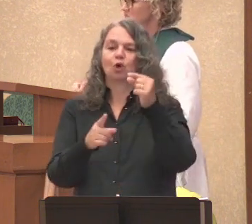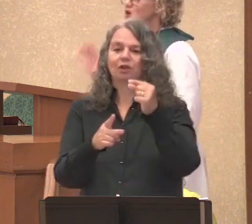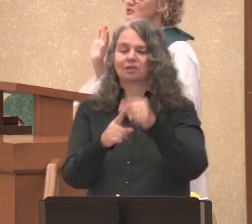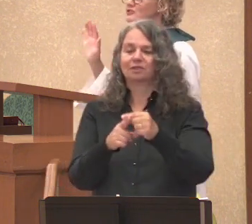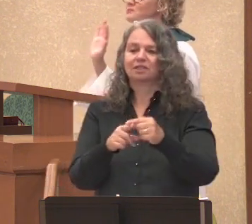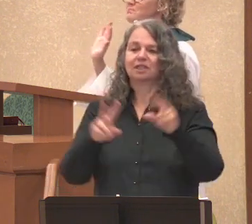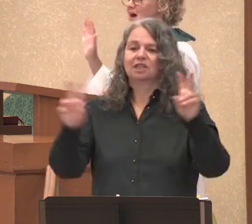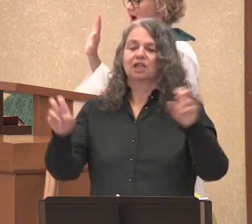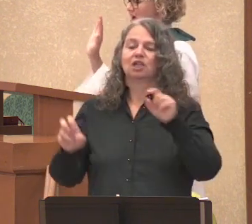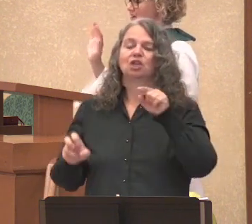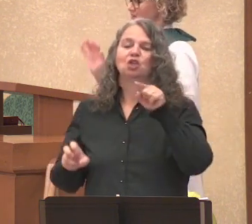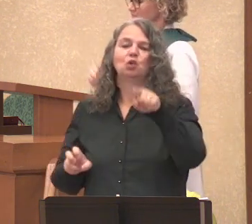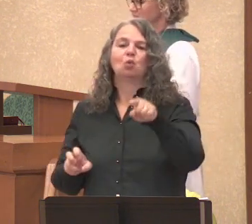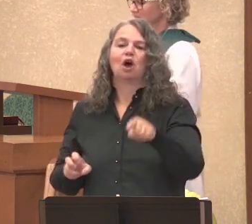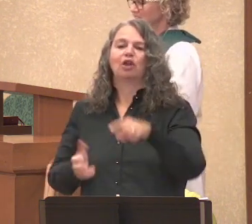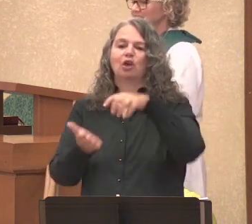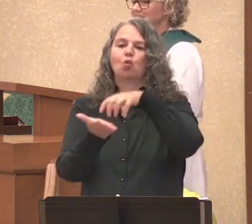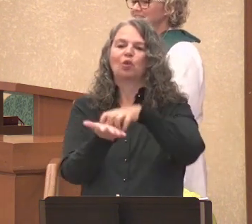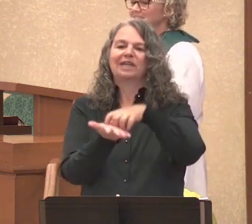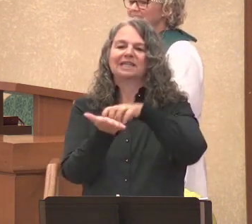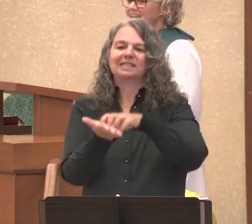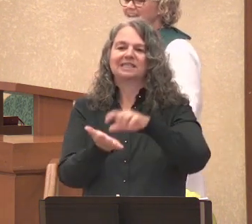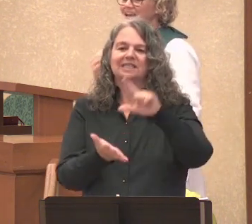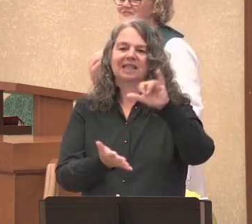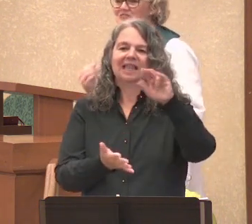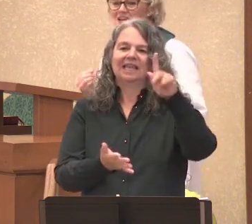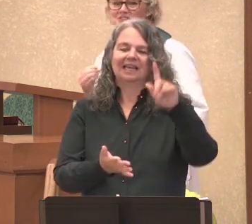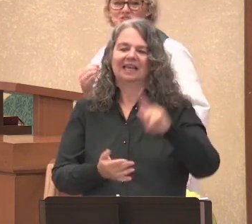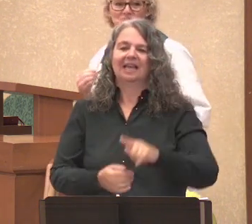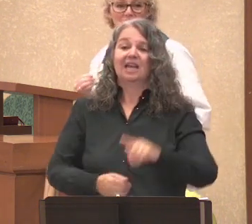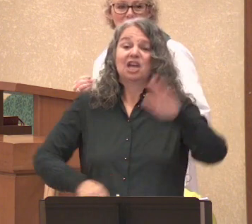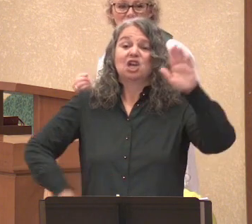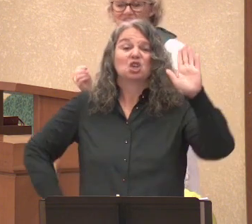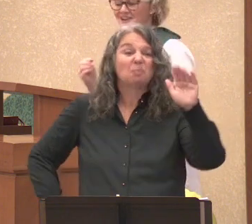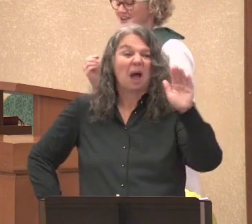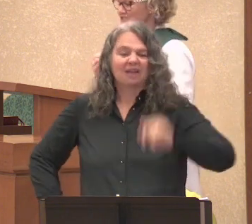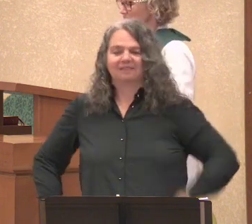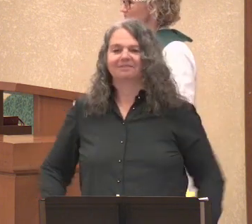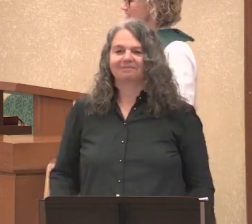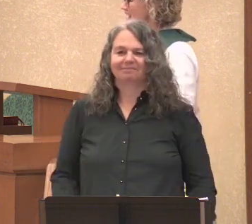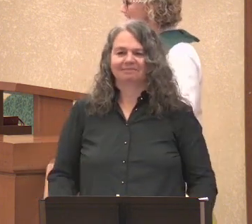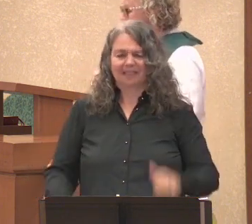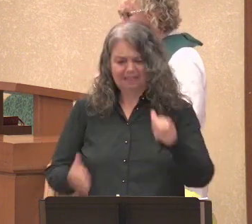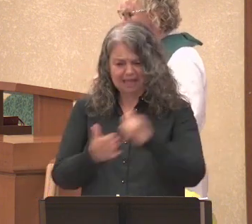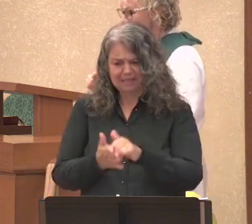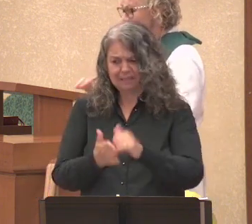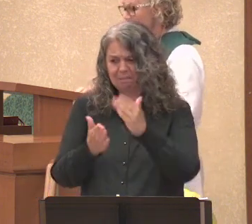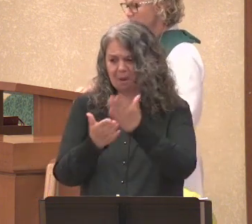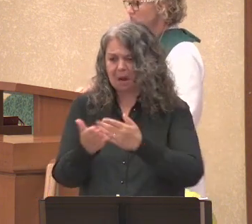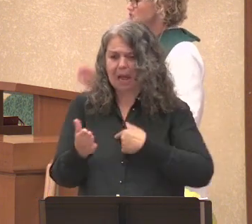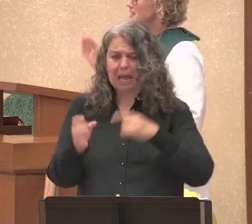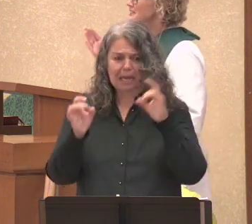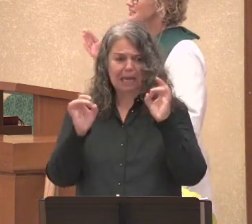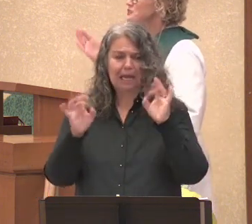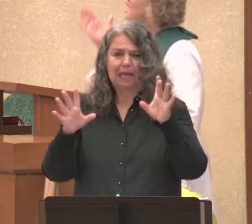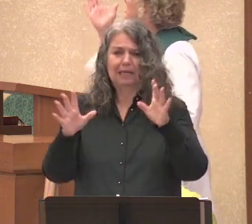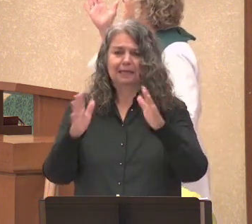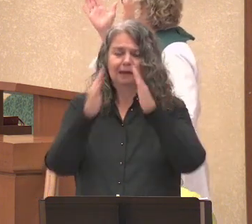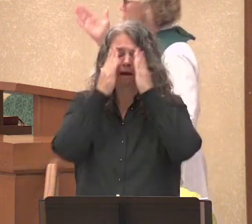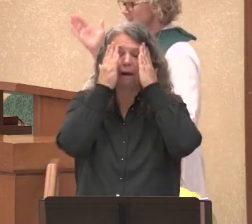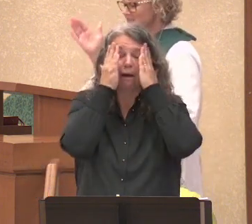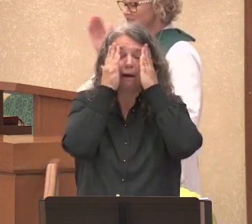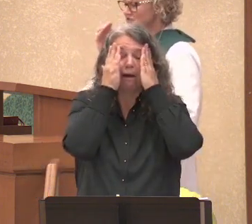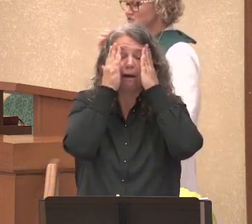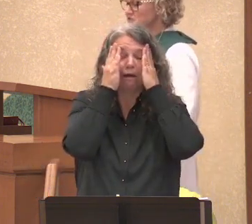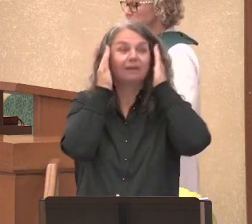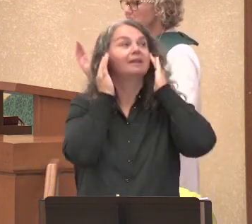link. Goodbye." And that's the part that I just hate. Jane Lynch, look at her.